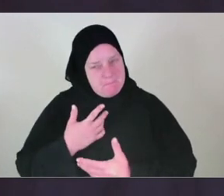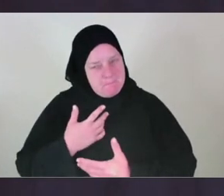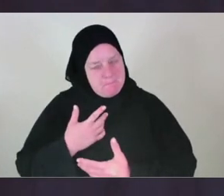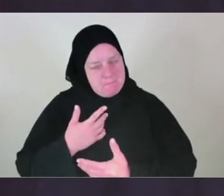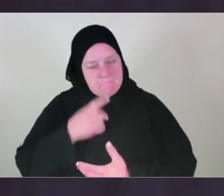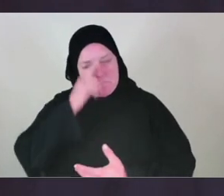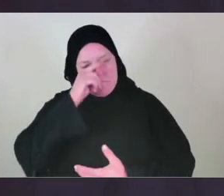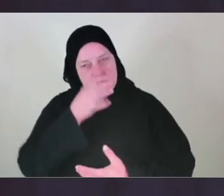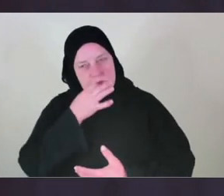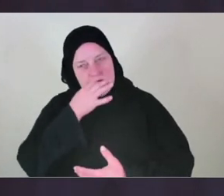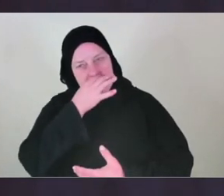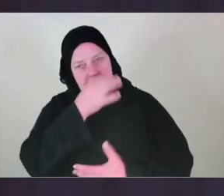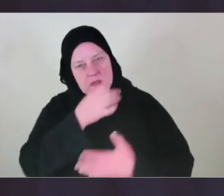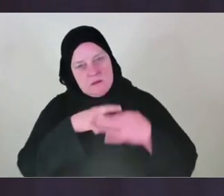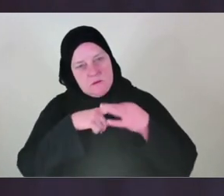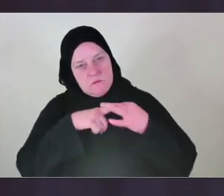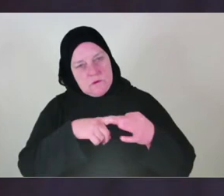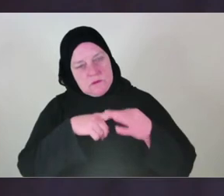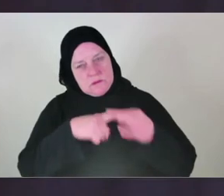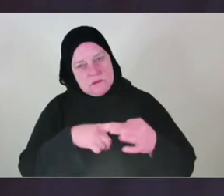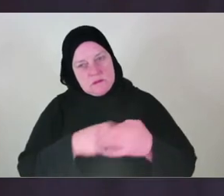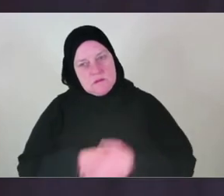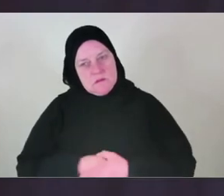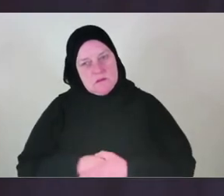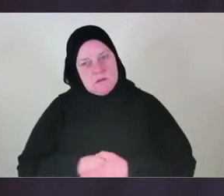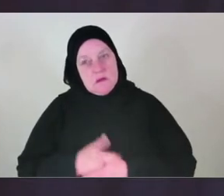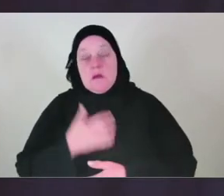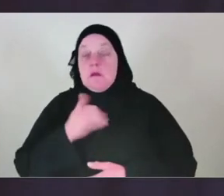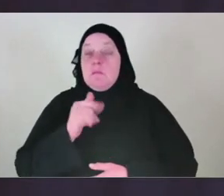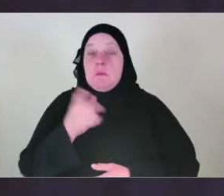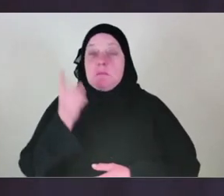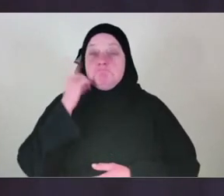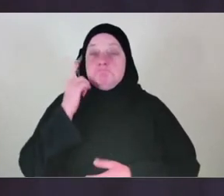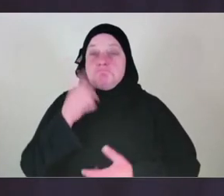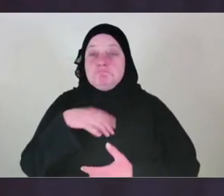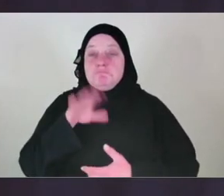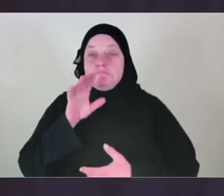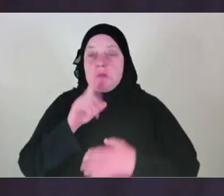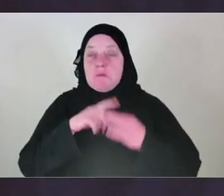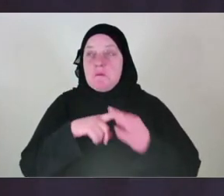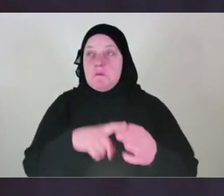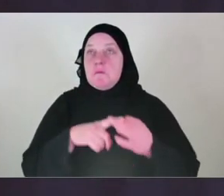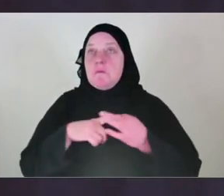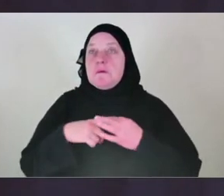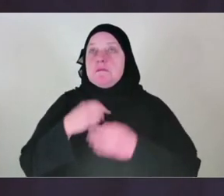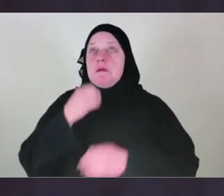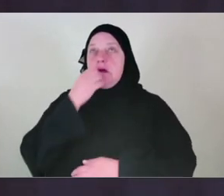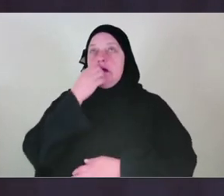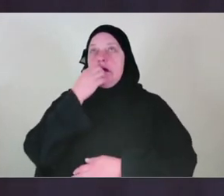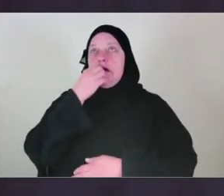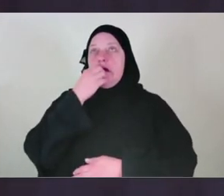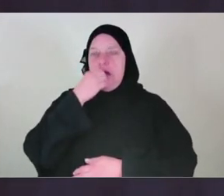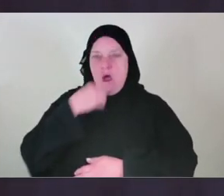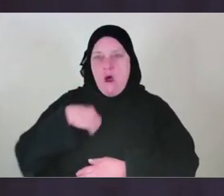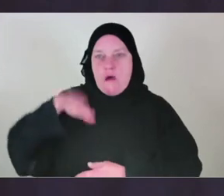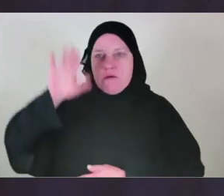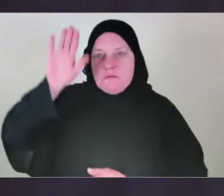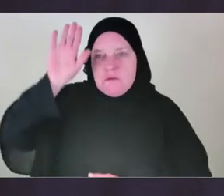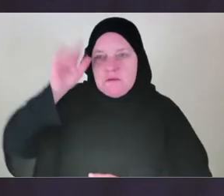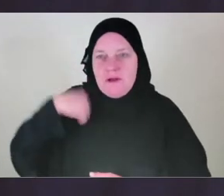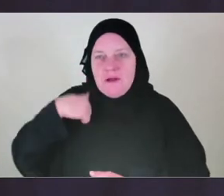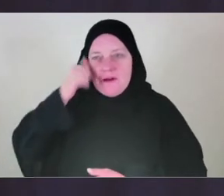to the questions and think, yes, I can give the answer, but I need to explain who he's sitting in front of